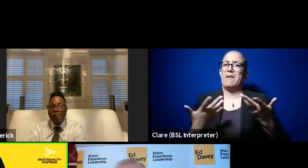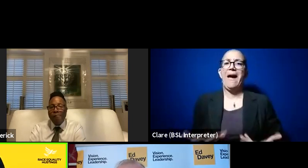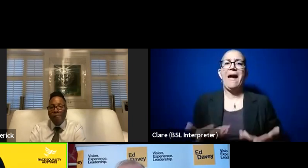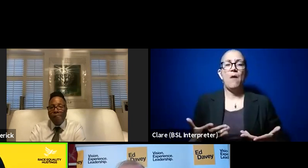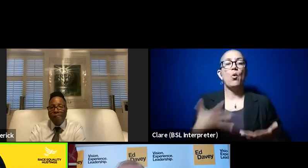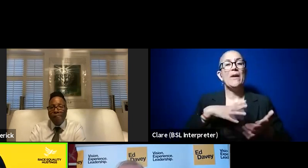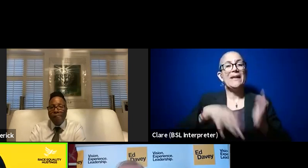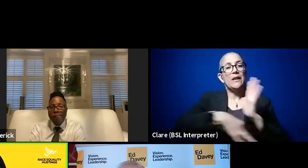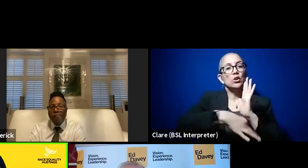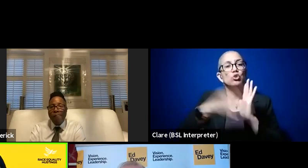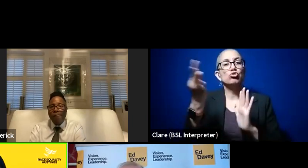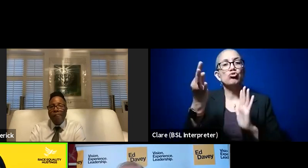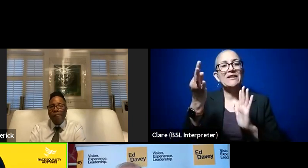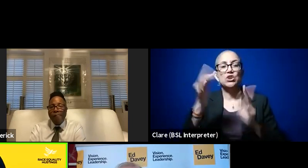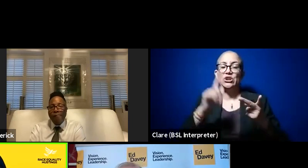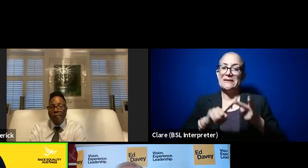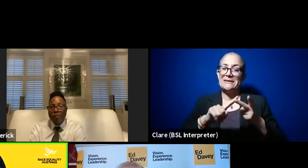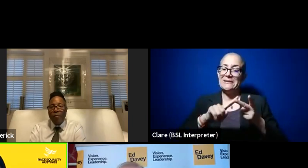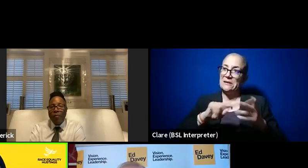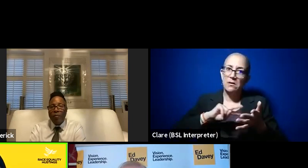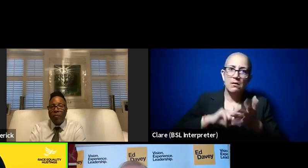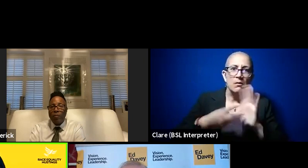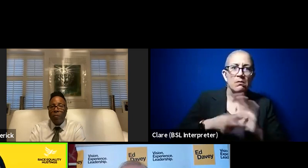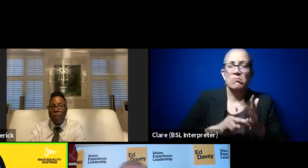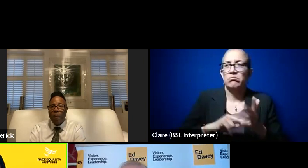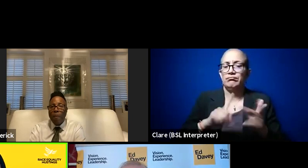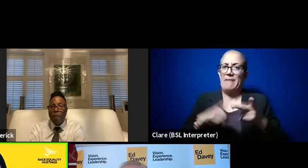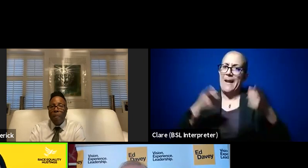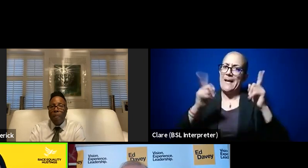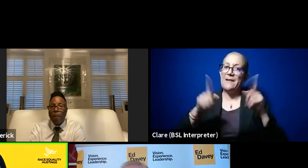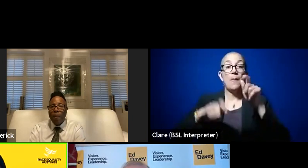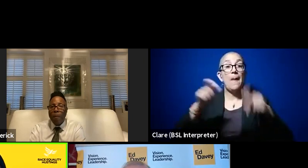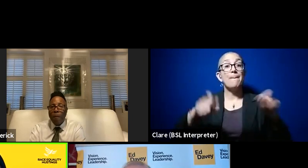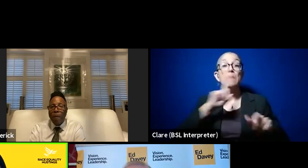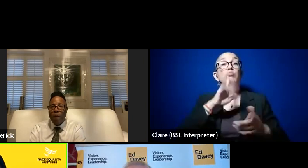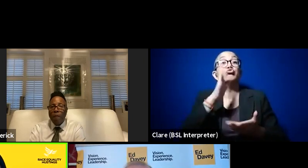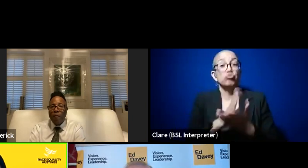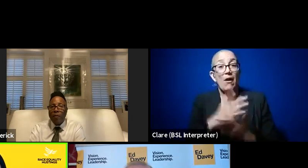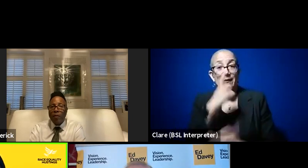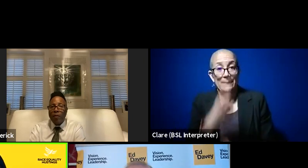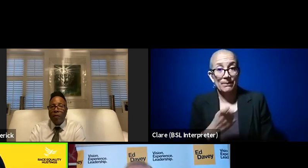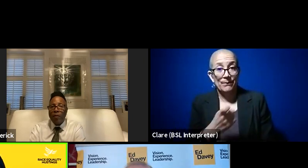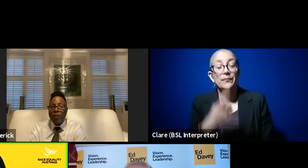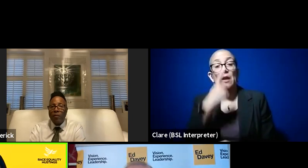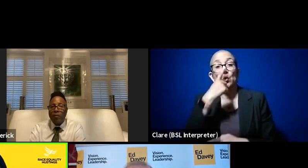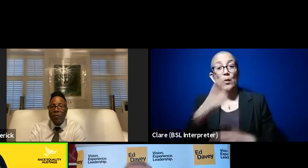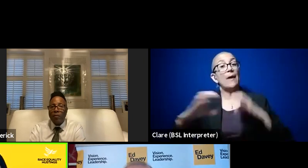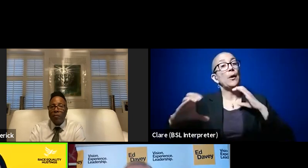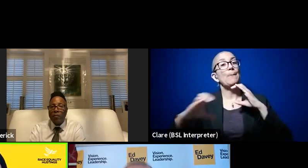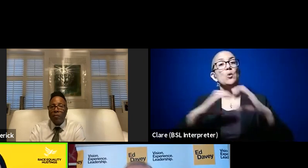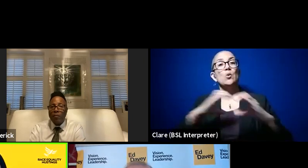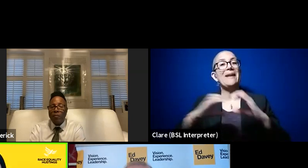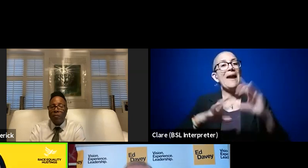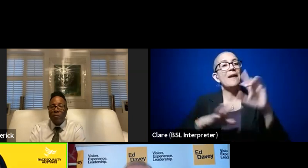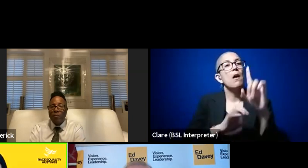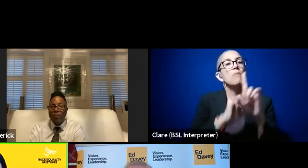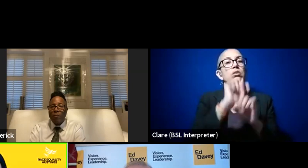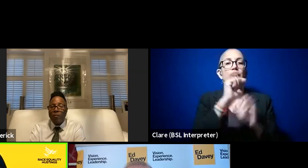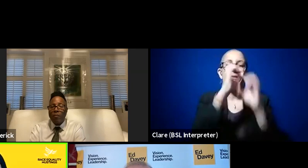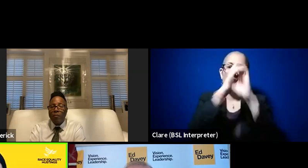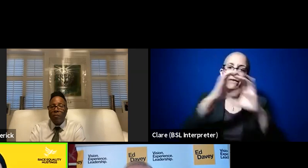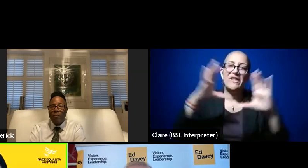strategy, a message, and a leader that people can trust and who can credibly communicate that progressive vision that appeals